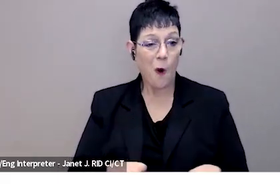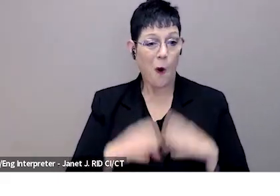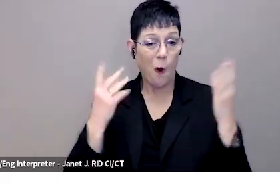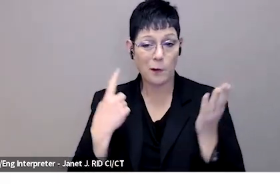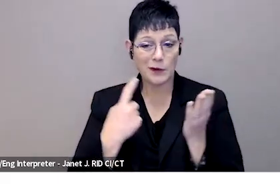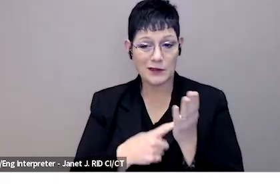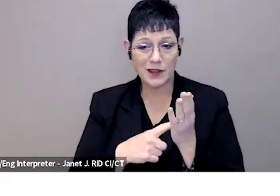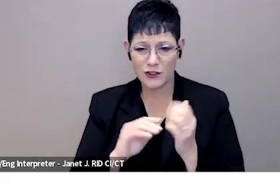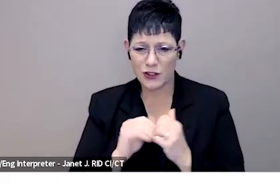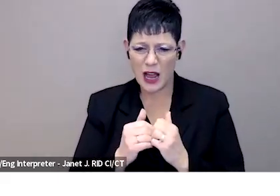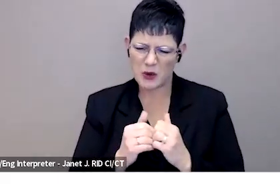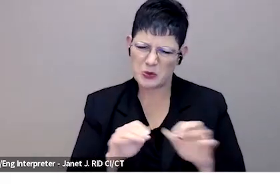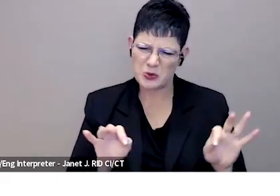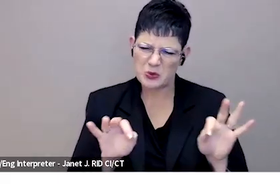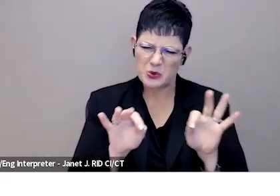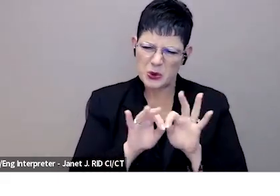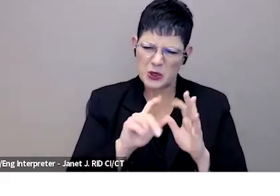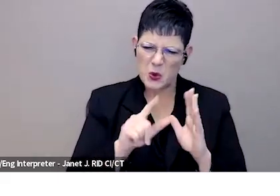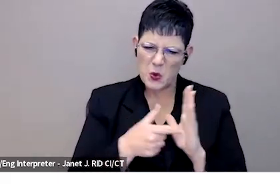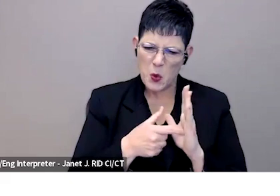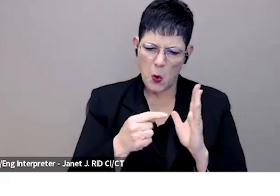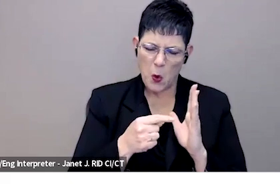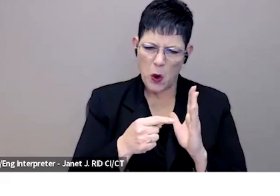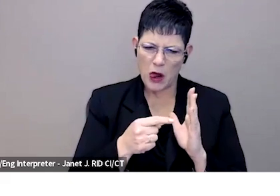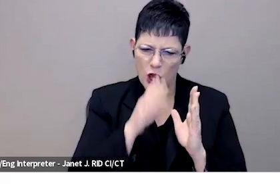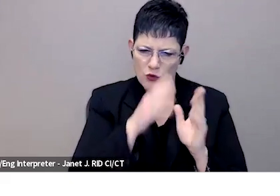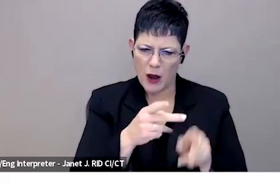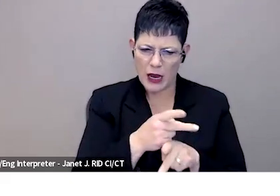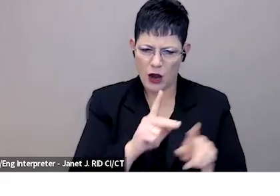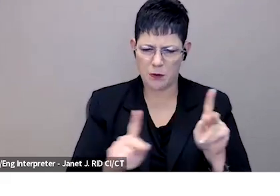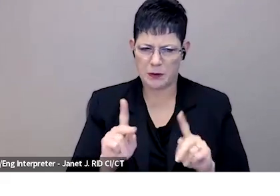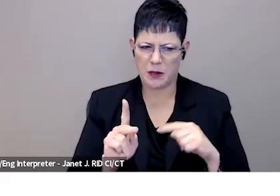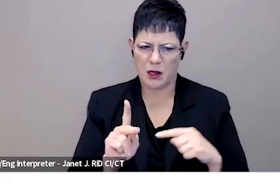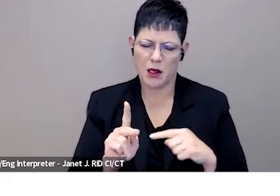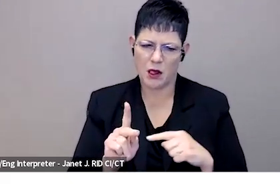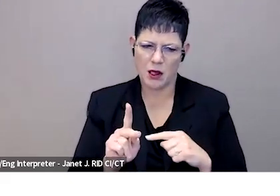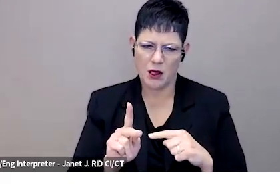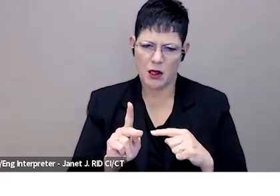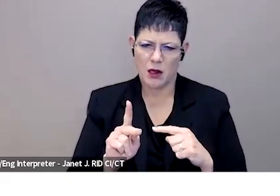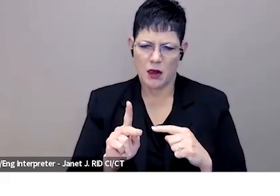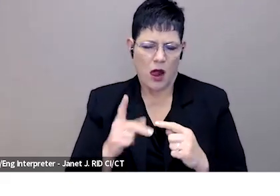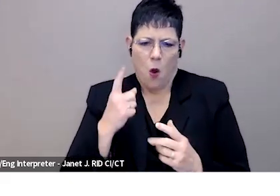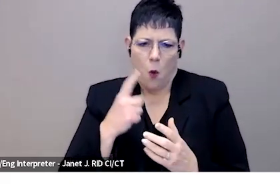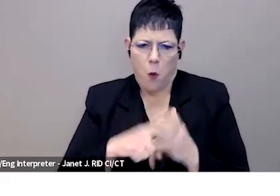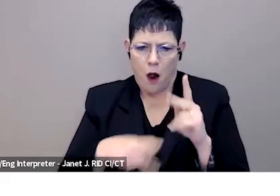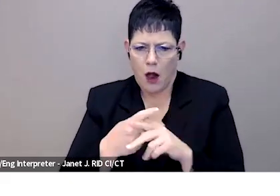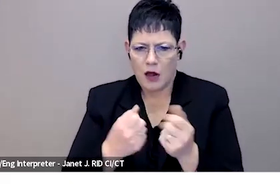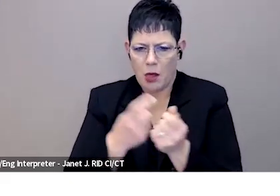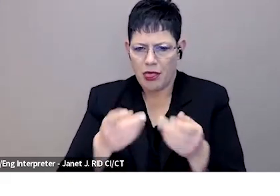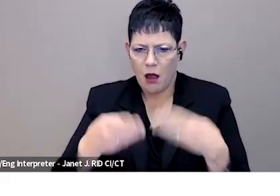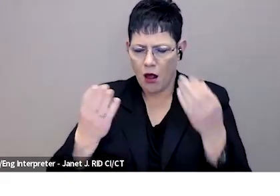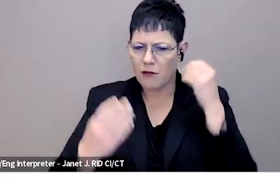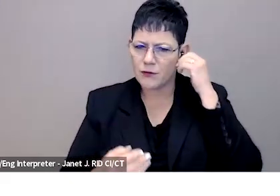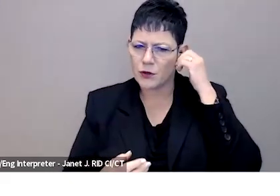the critical role of direct care workers in our landscape among families and the kinds of support they offer. I'm going to